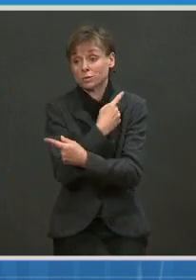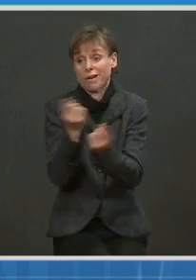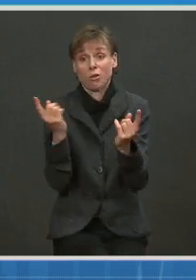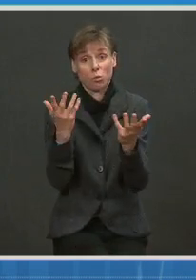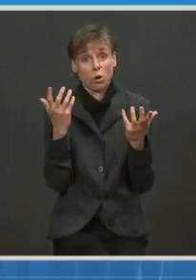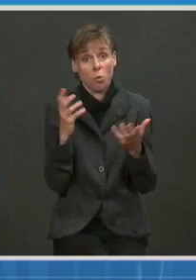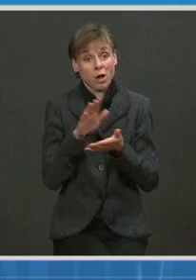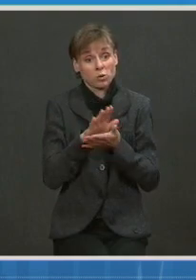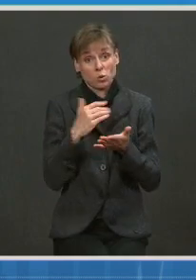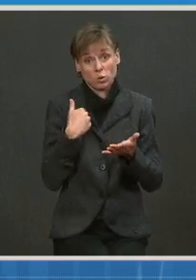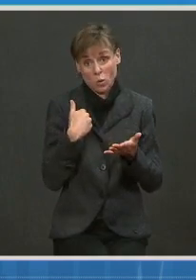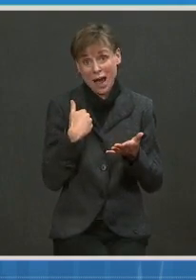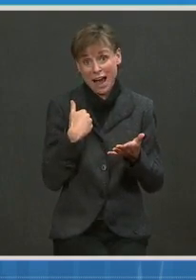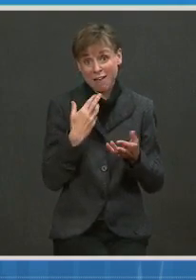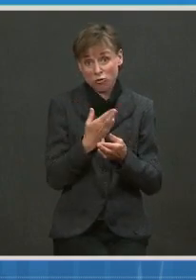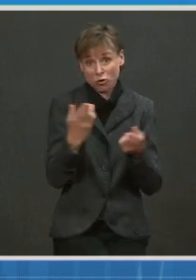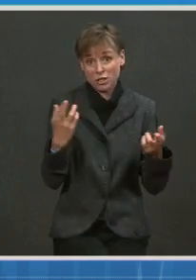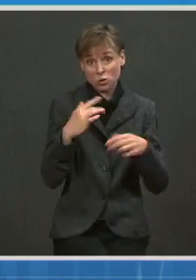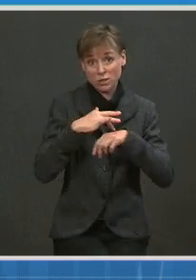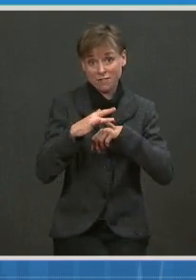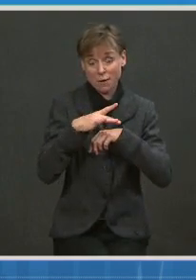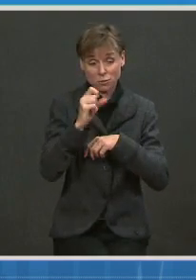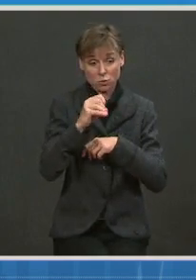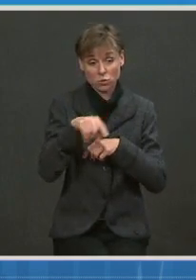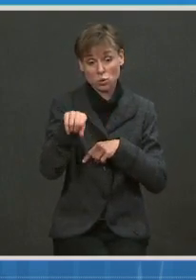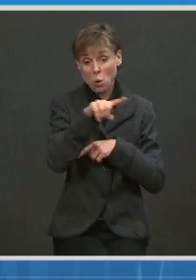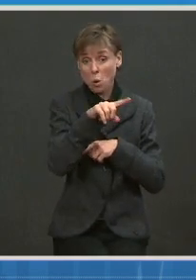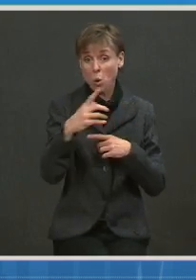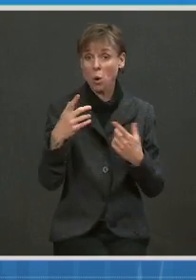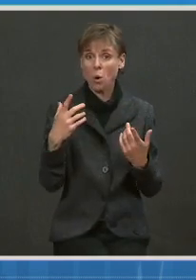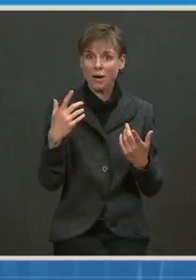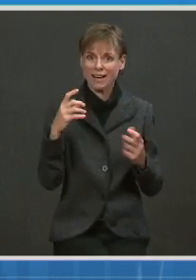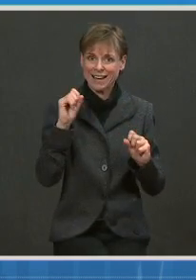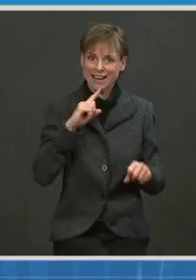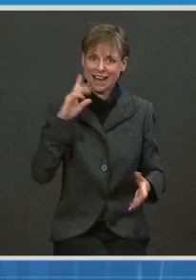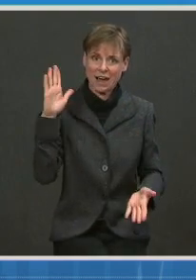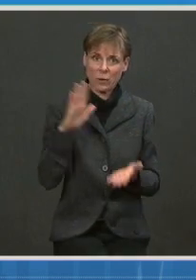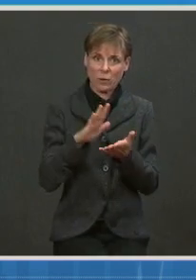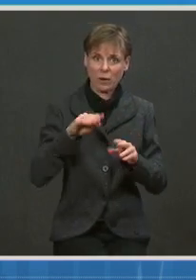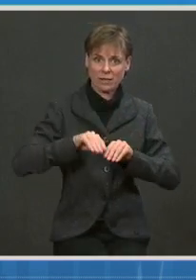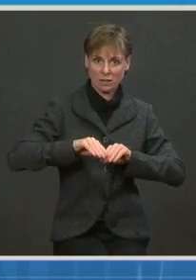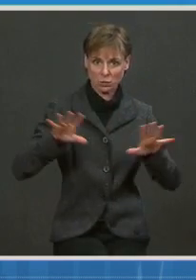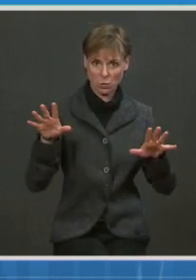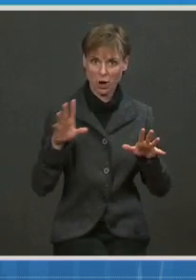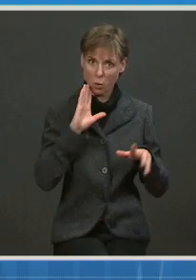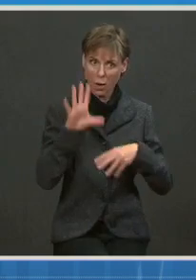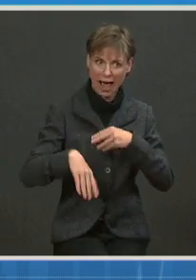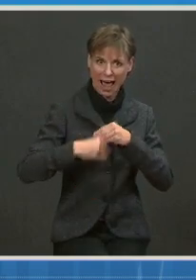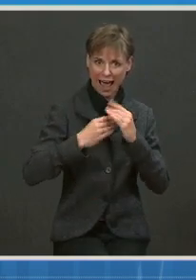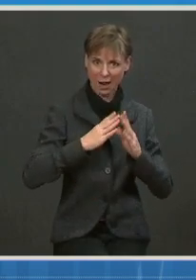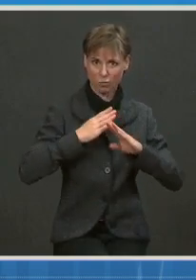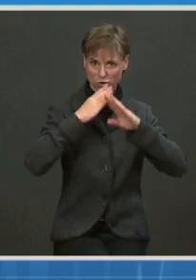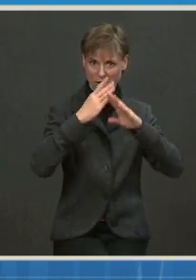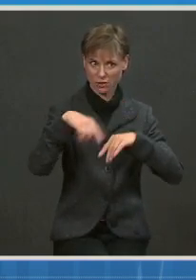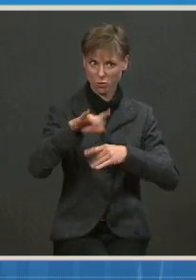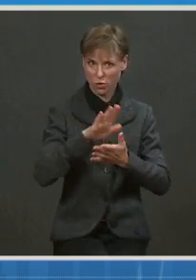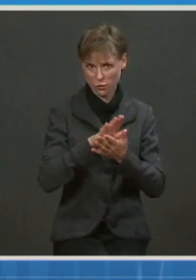this layer of mitigation that the CDC guidance on school reopening has pointed out can be an added protective factor. We